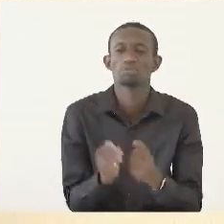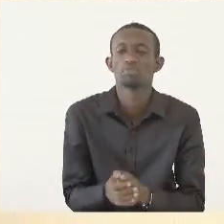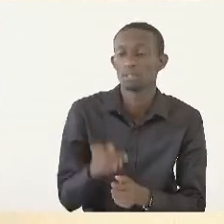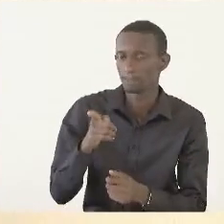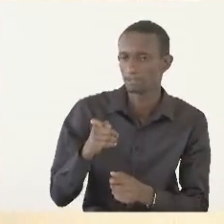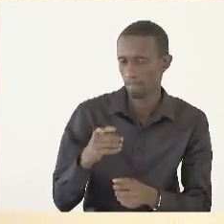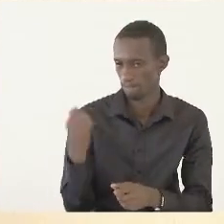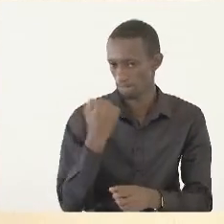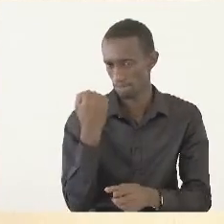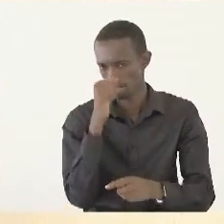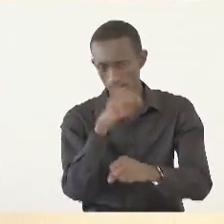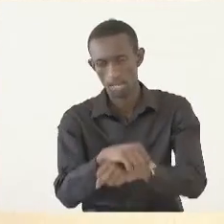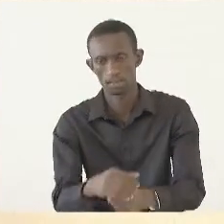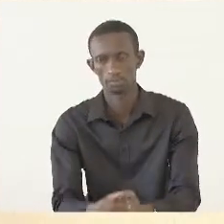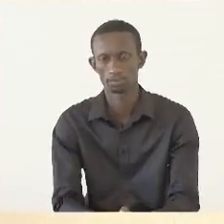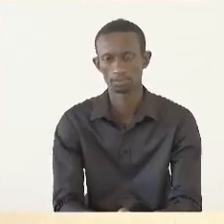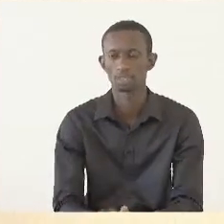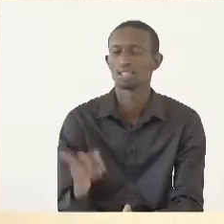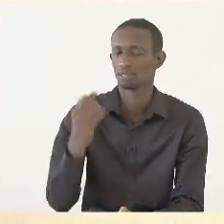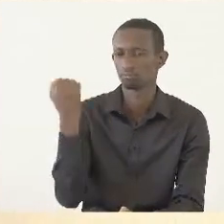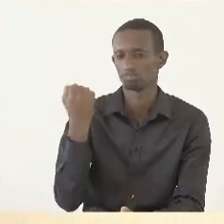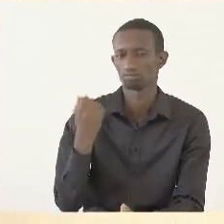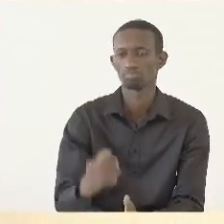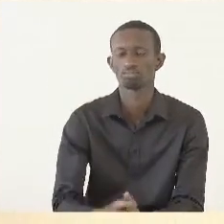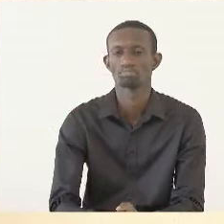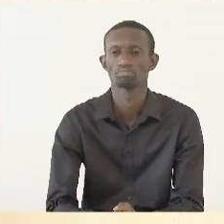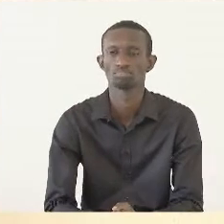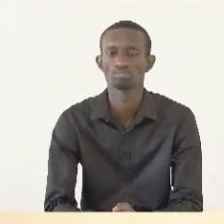stronger. This is more stronger